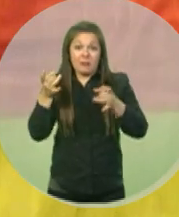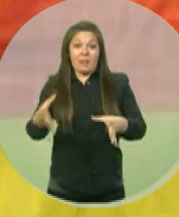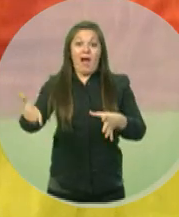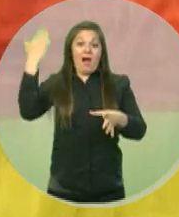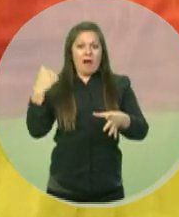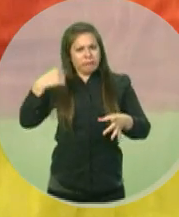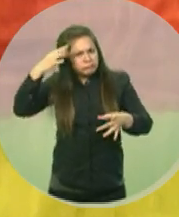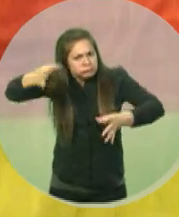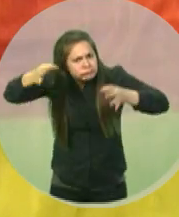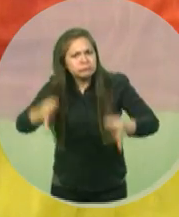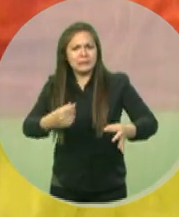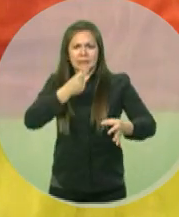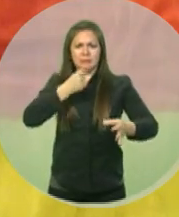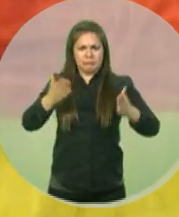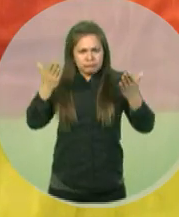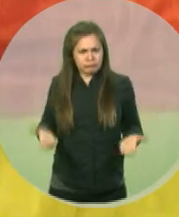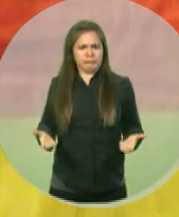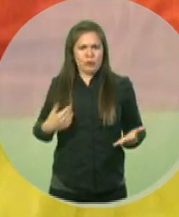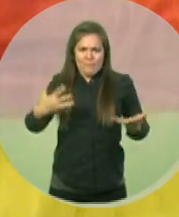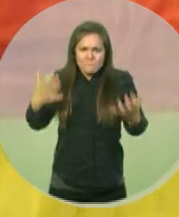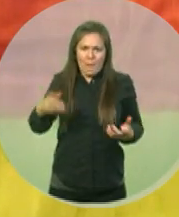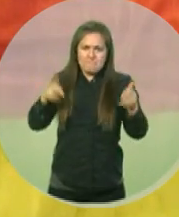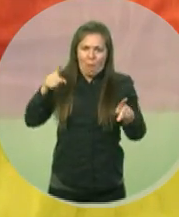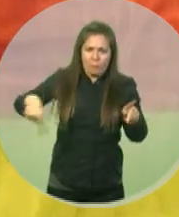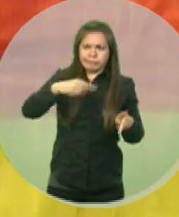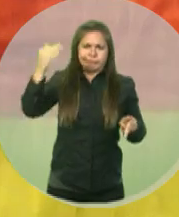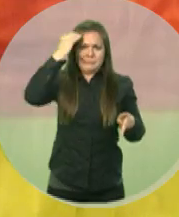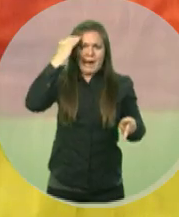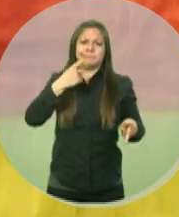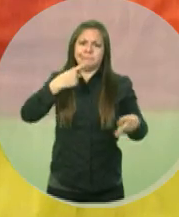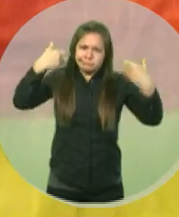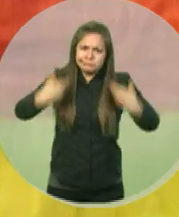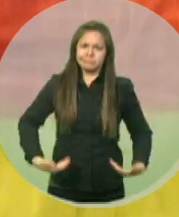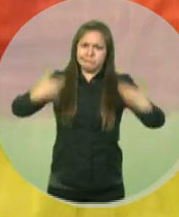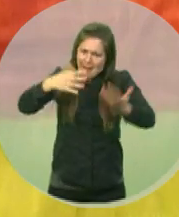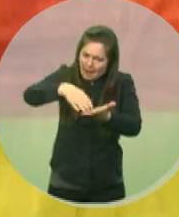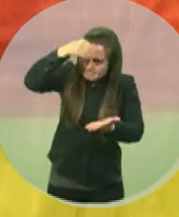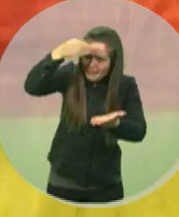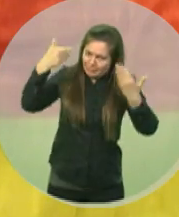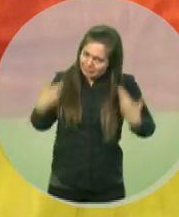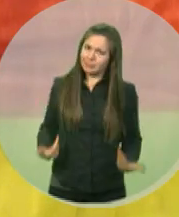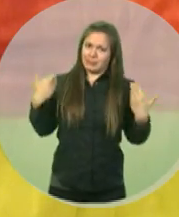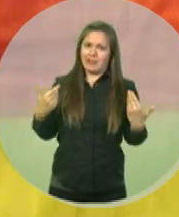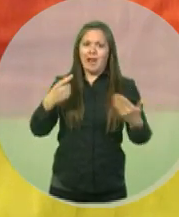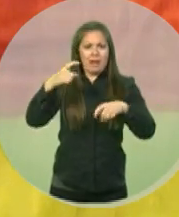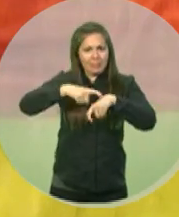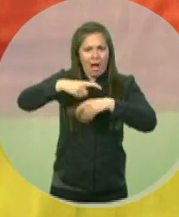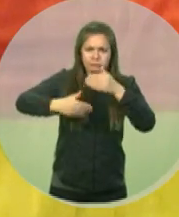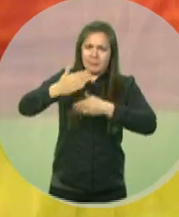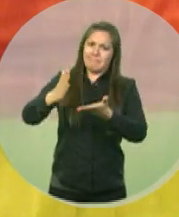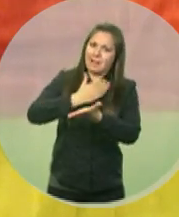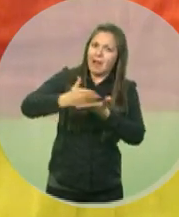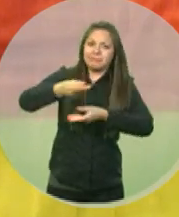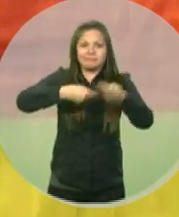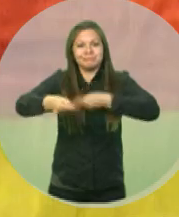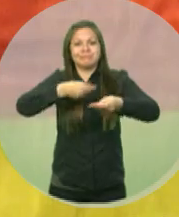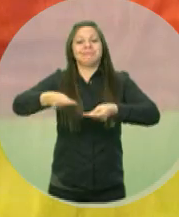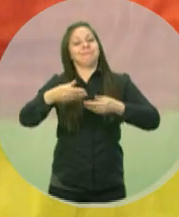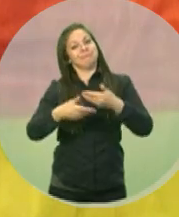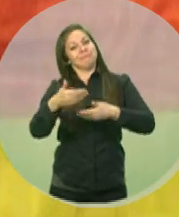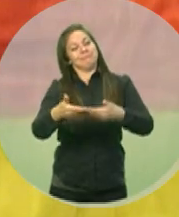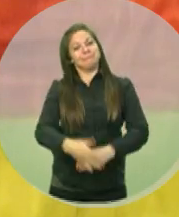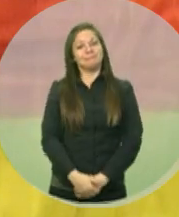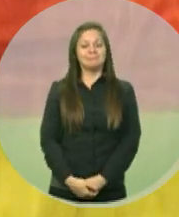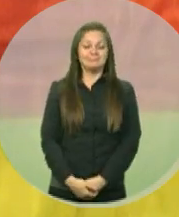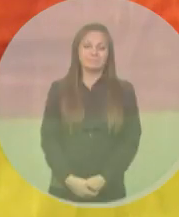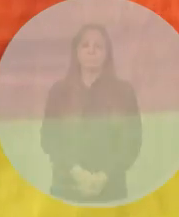really had a defining moment where I came out. I want people to get to know me as a person, and then, eventually I share that part of my